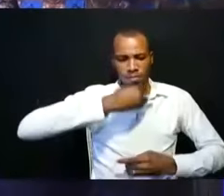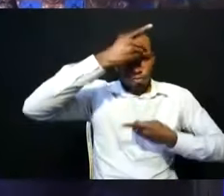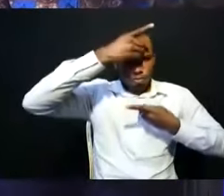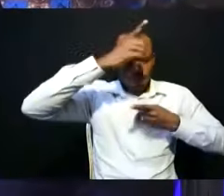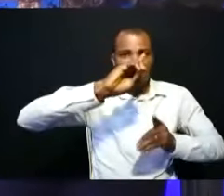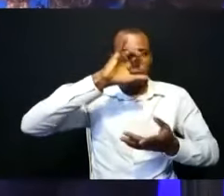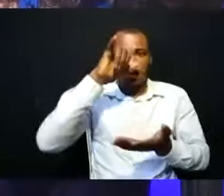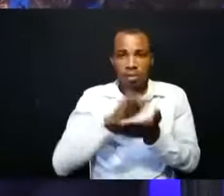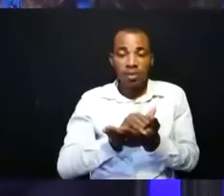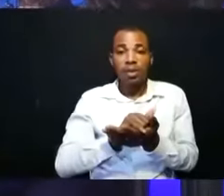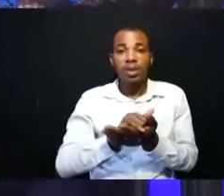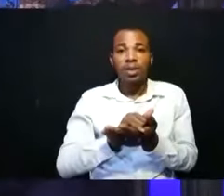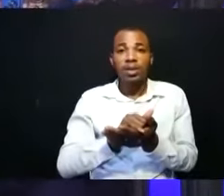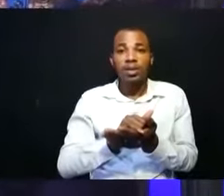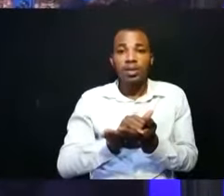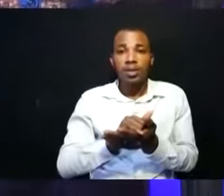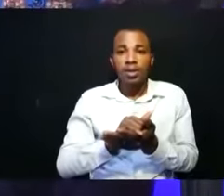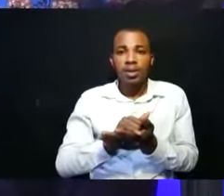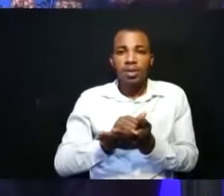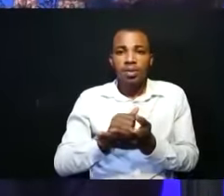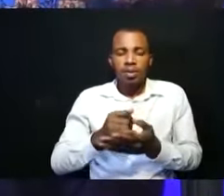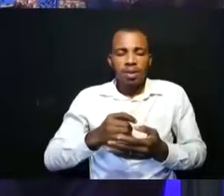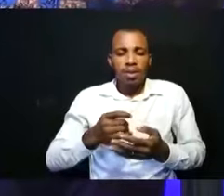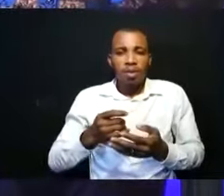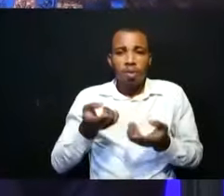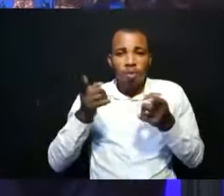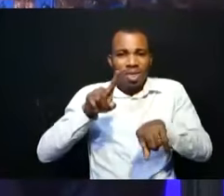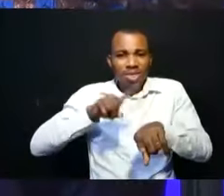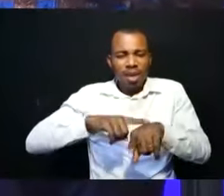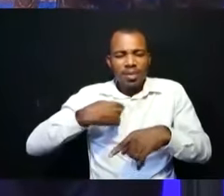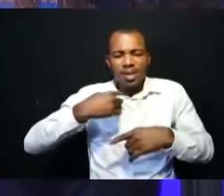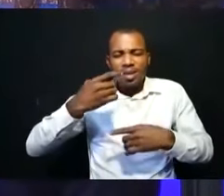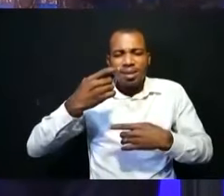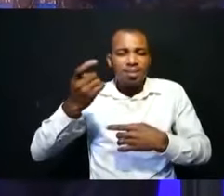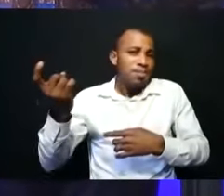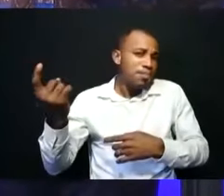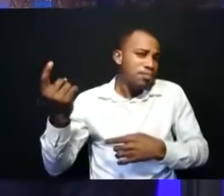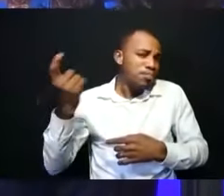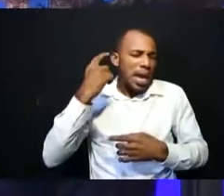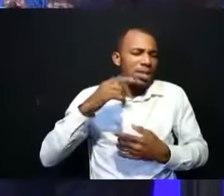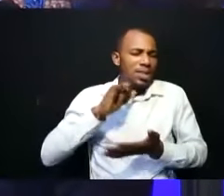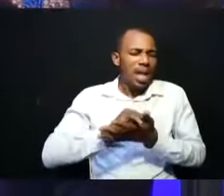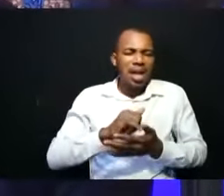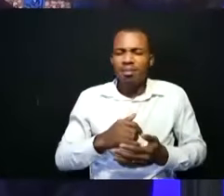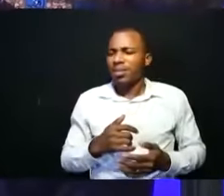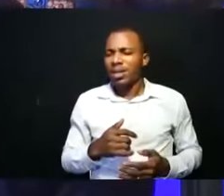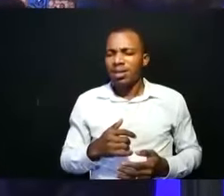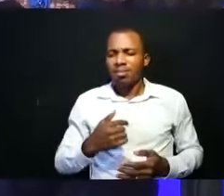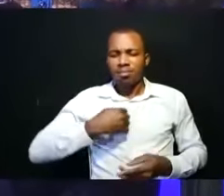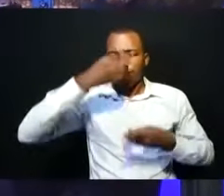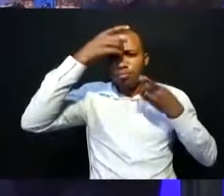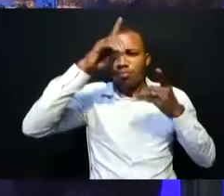so solemn that the nails sank deep into my flesh. And cold chills ran down my spine.